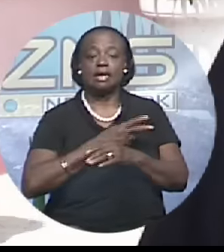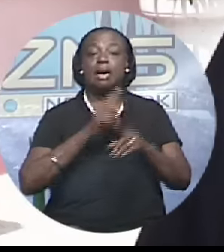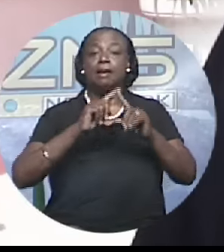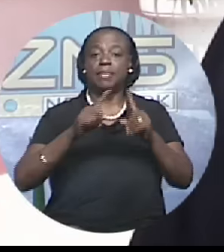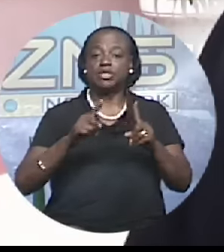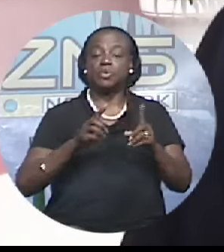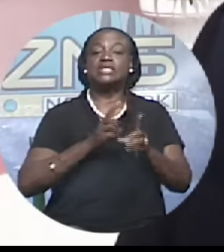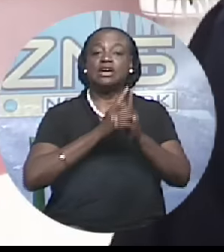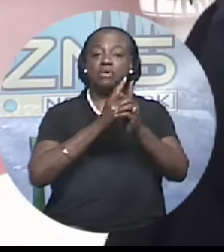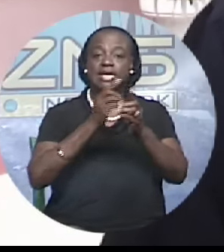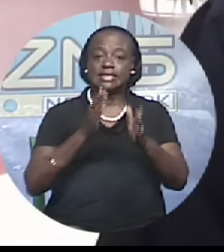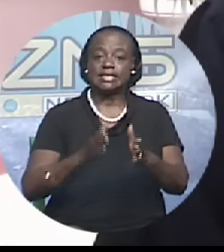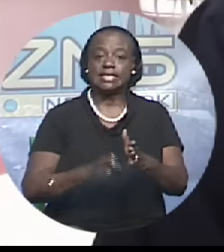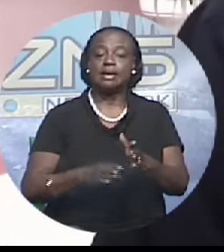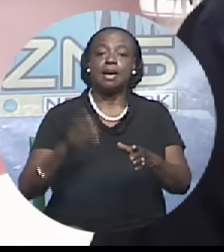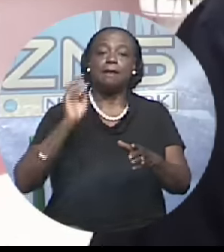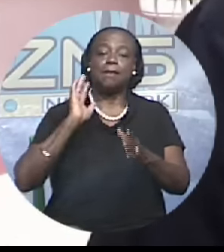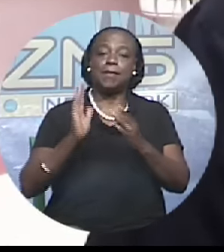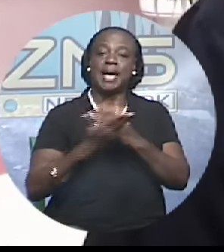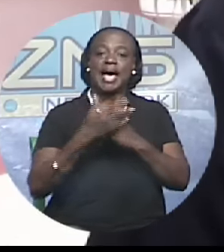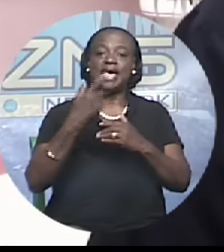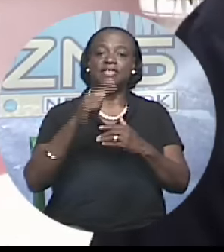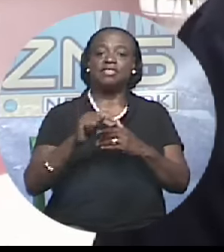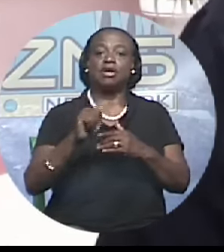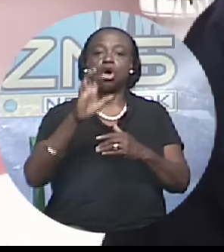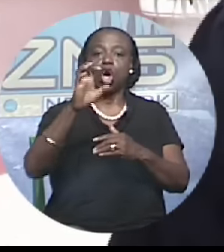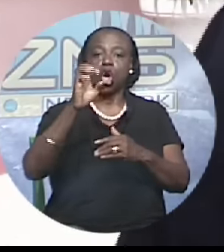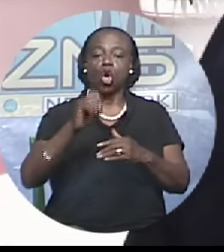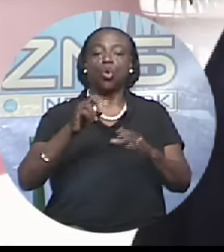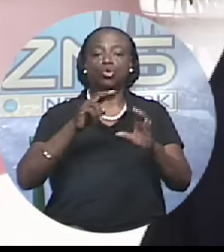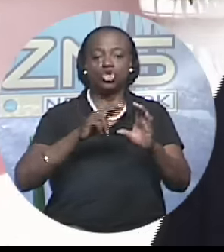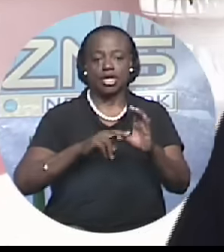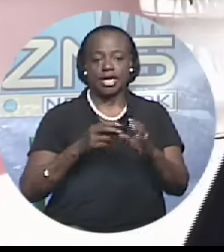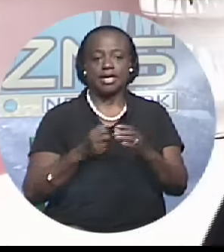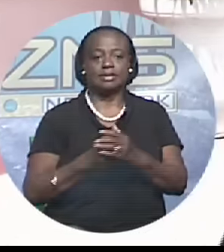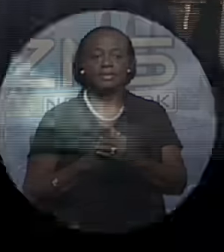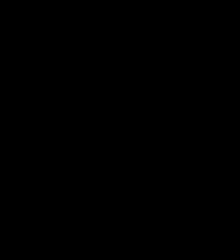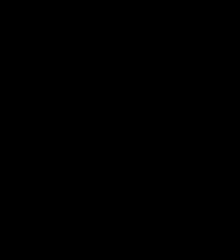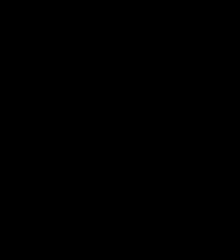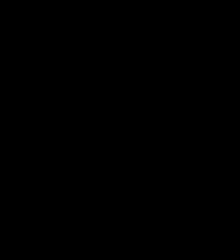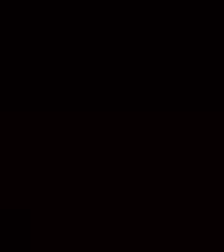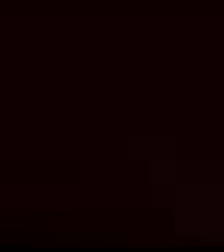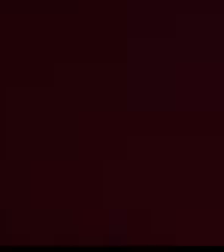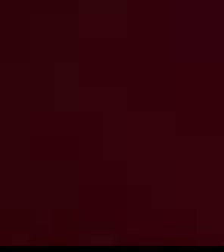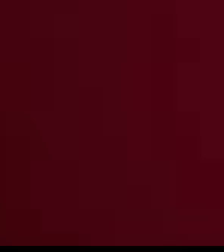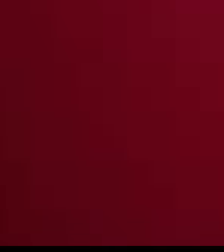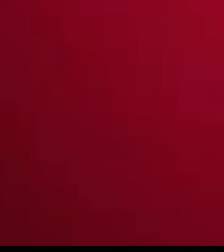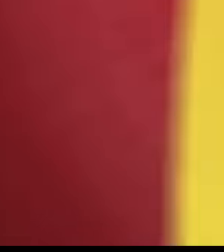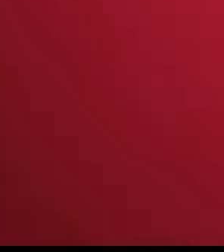directed by the co-chairs, by the commission, were done appropriately.